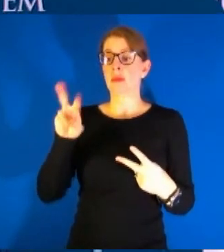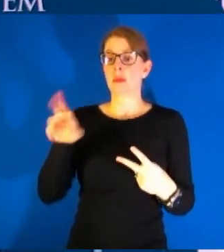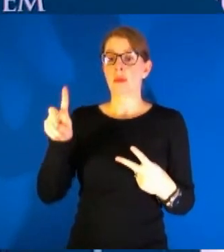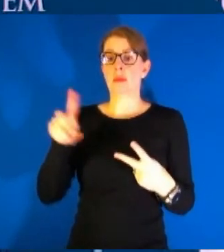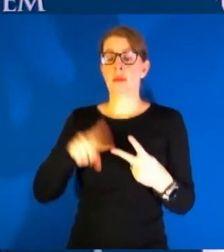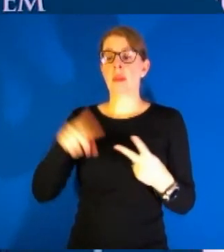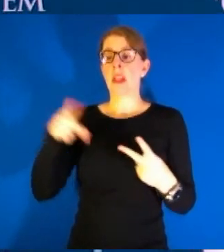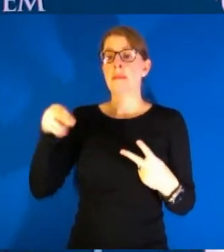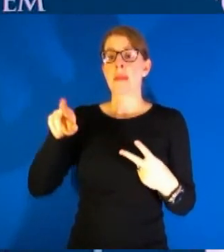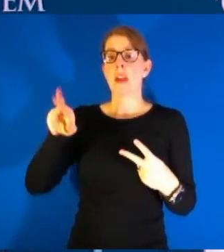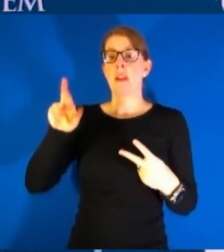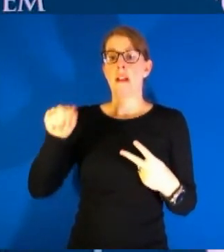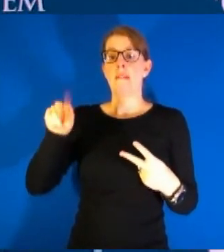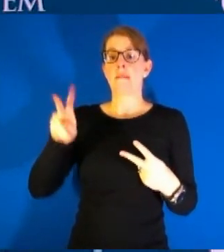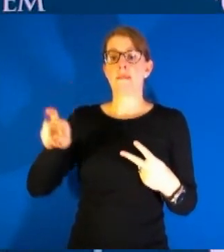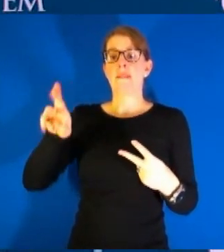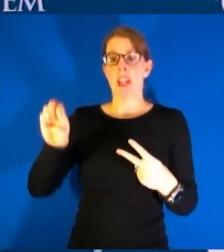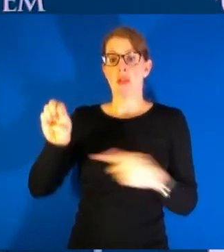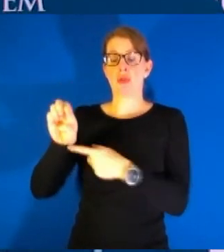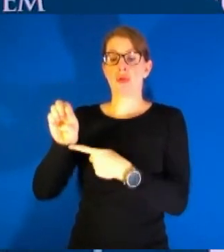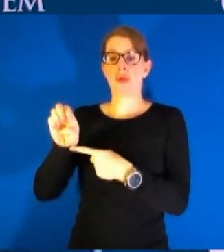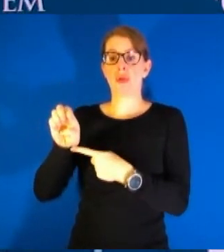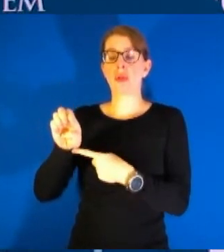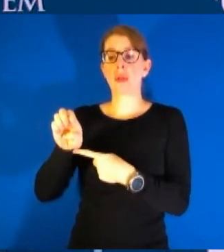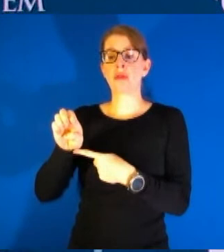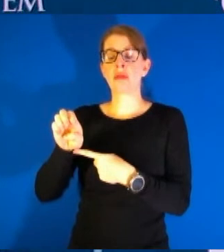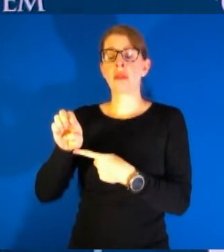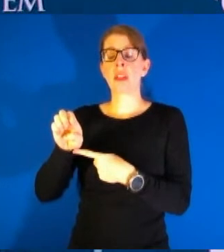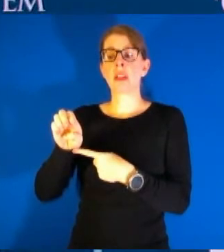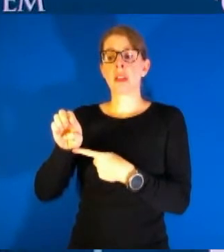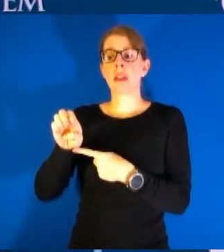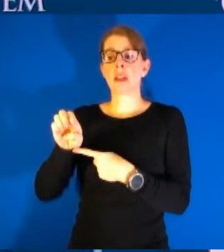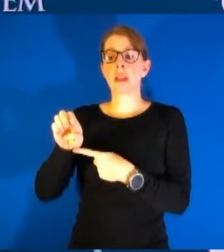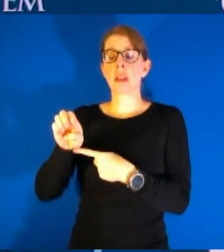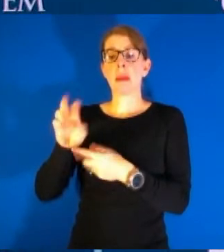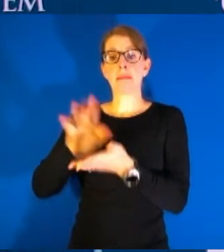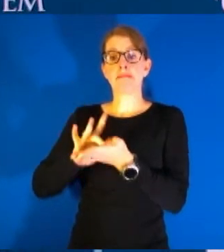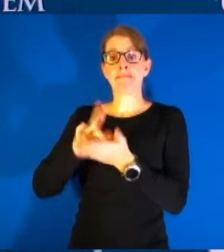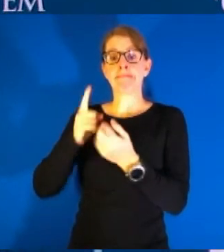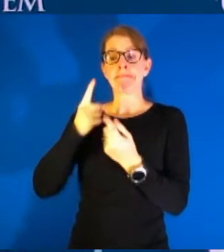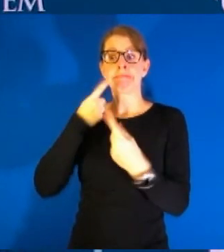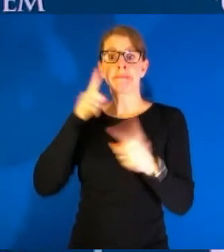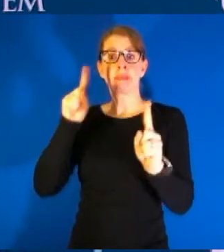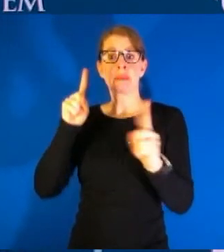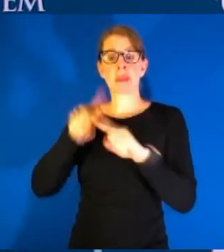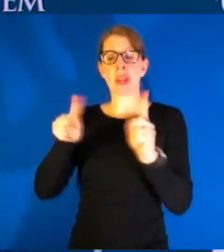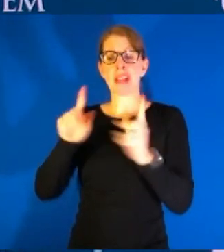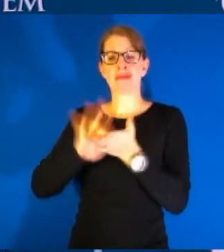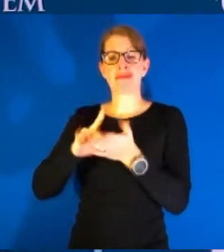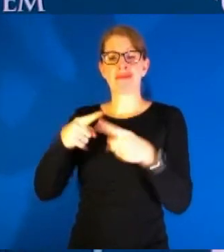especially Paxlovid, looks so effective, but has a long list of drug-drug interactions. And Molnupiravir has some really significant issues